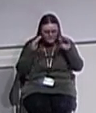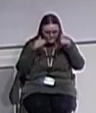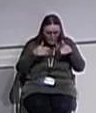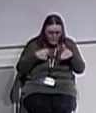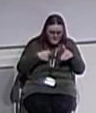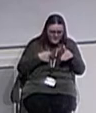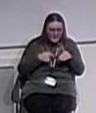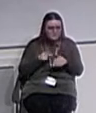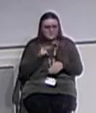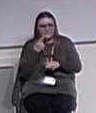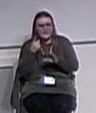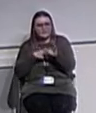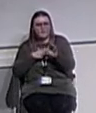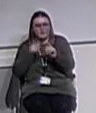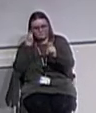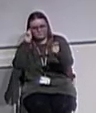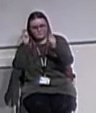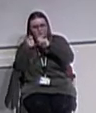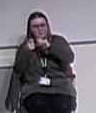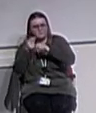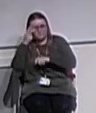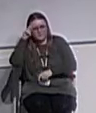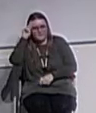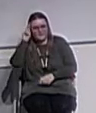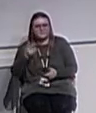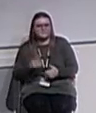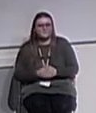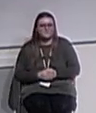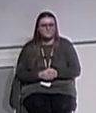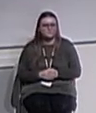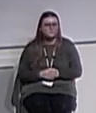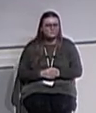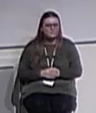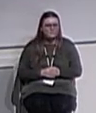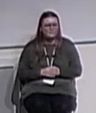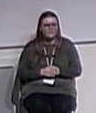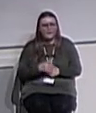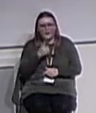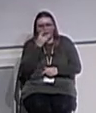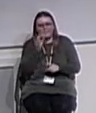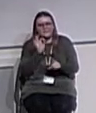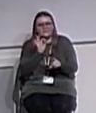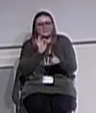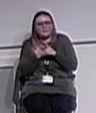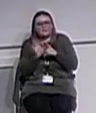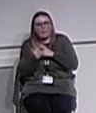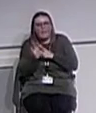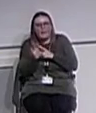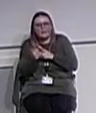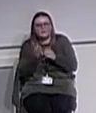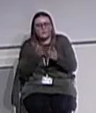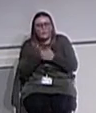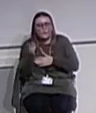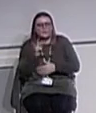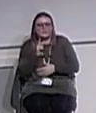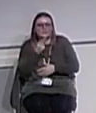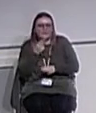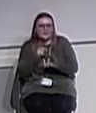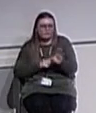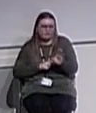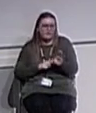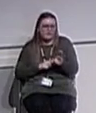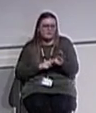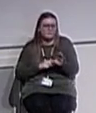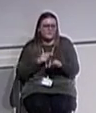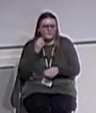around. And then the units become more specialised then in second year, and then in final year, even more specialised for your degree